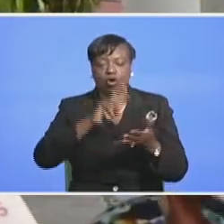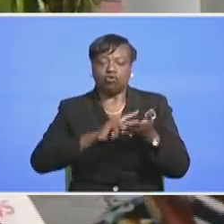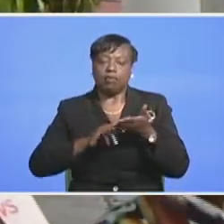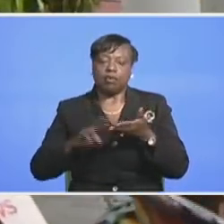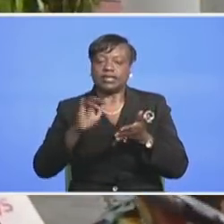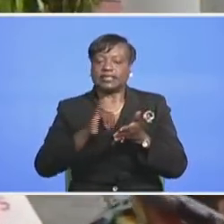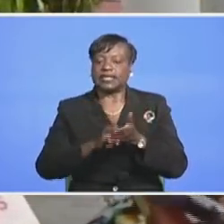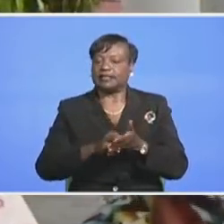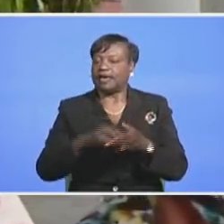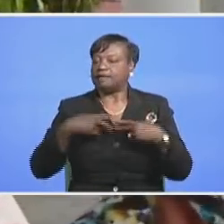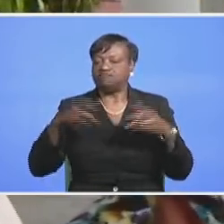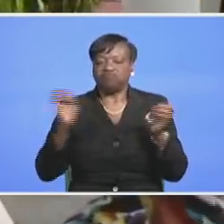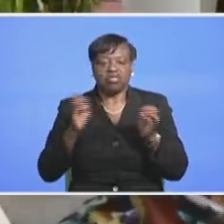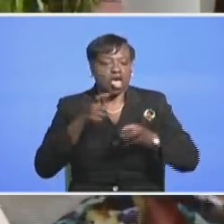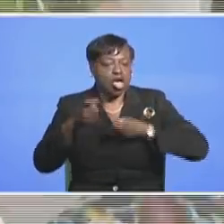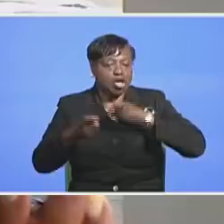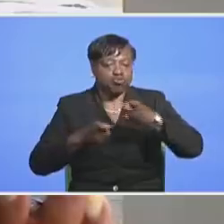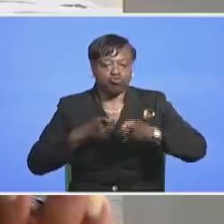that they have no control over.